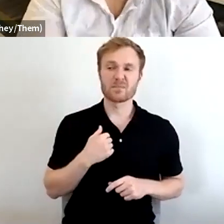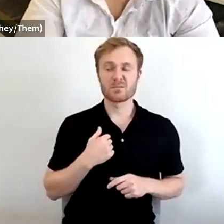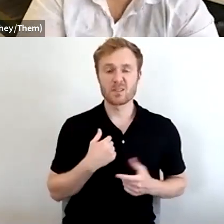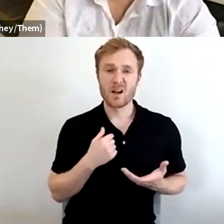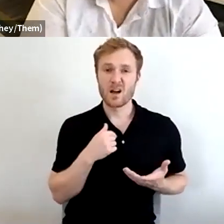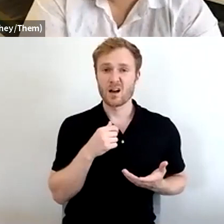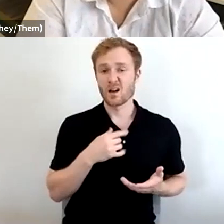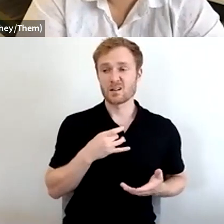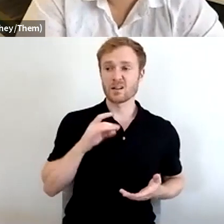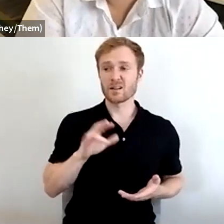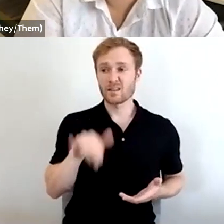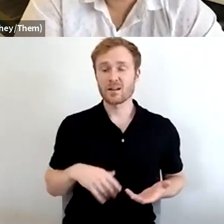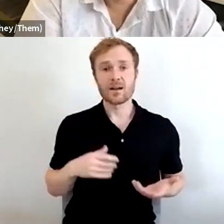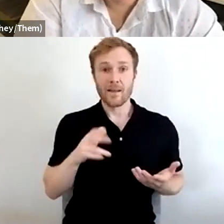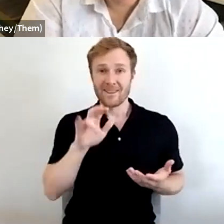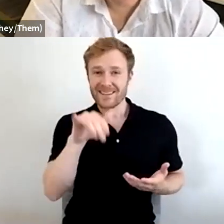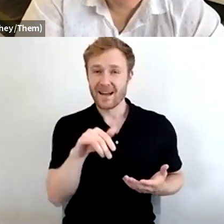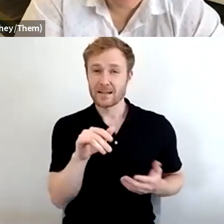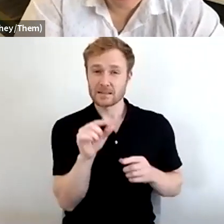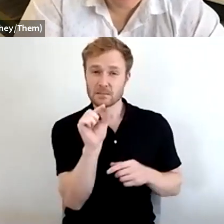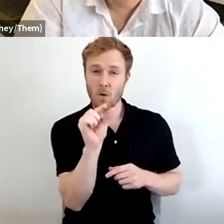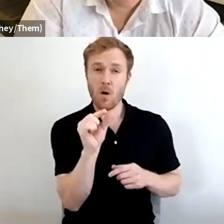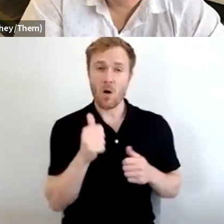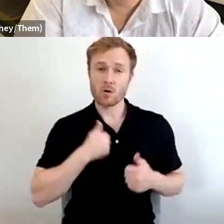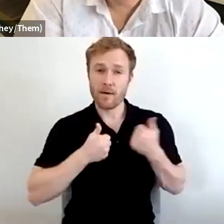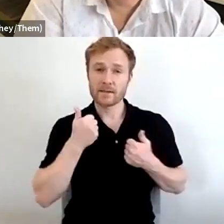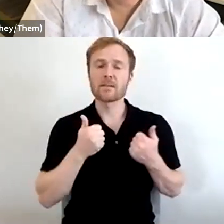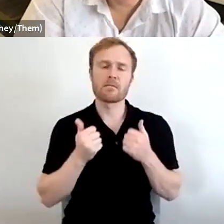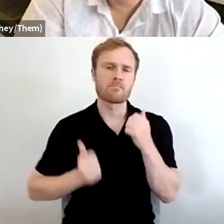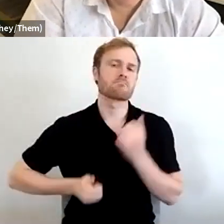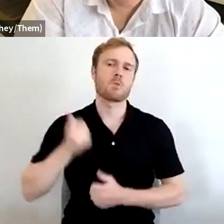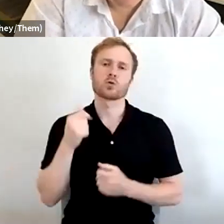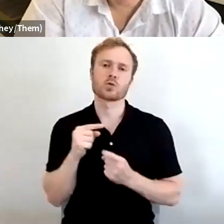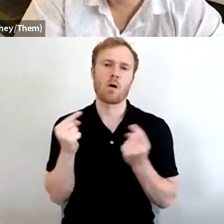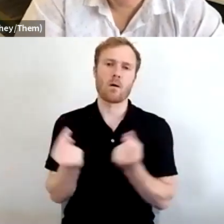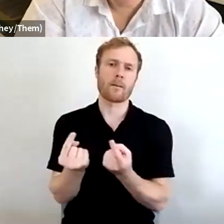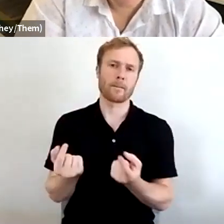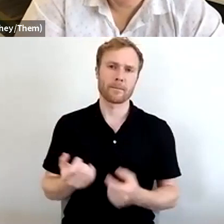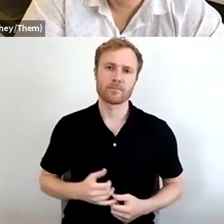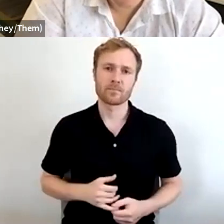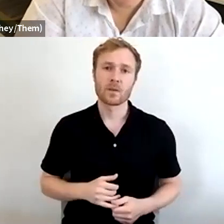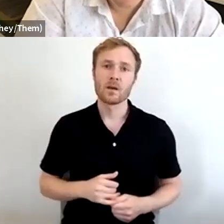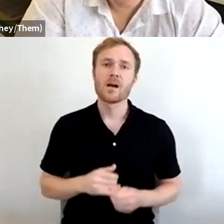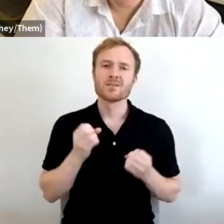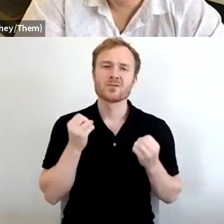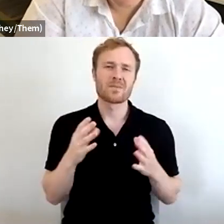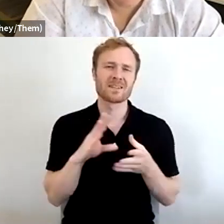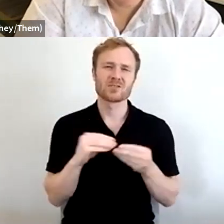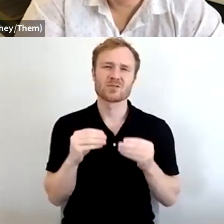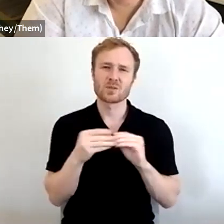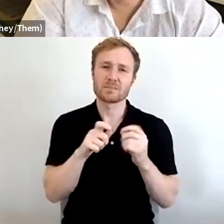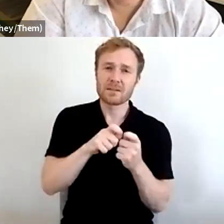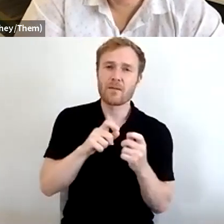harm. And yet we have so many stories, particularly around toxic masculinity, about how if you hurts